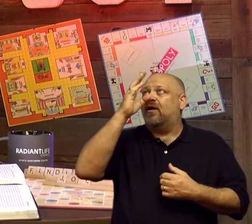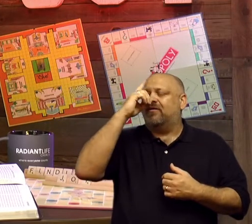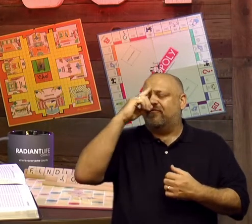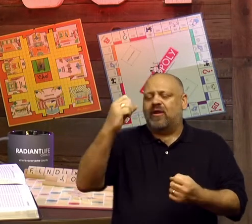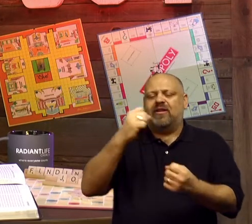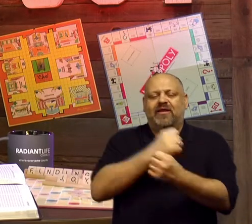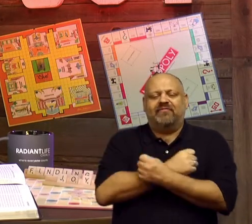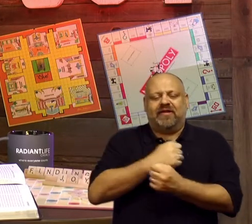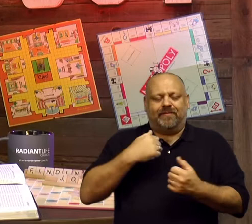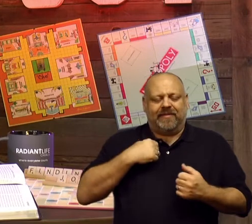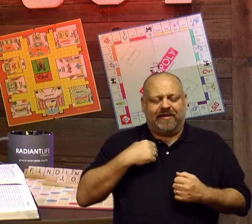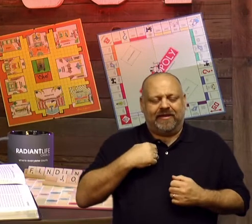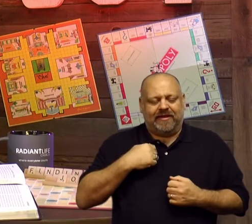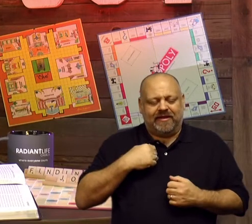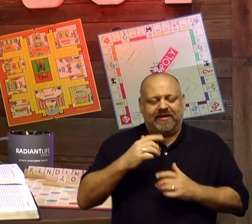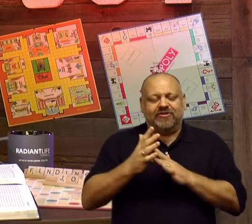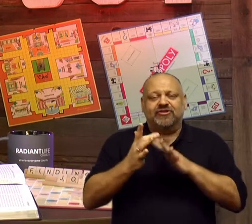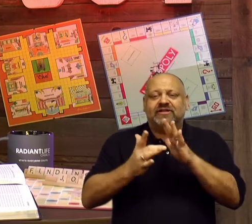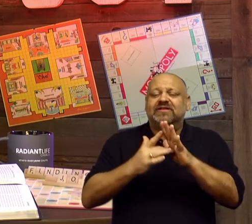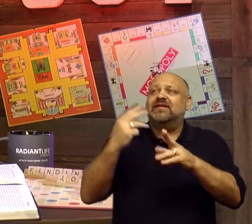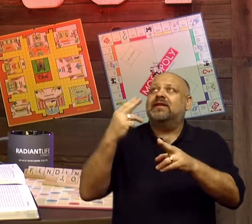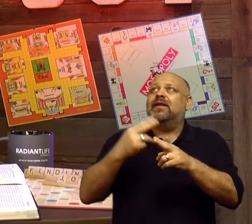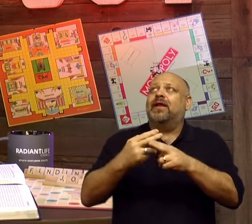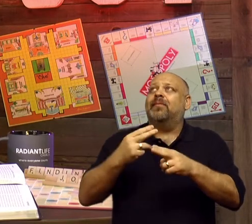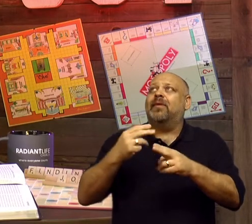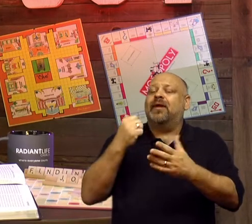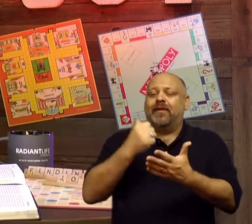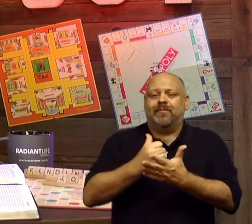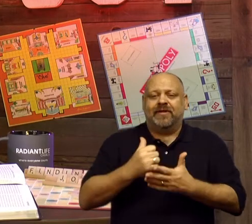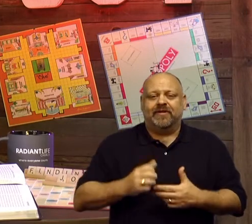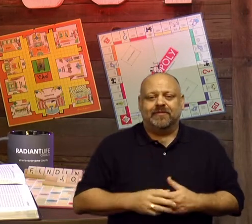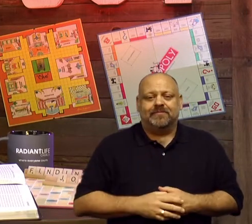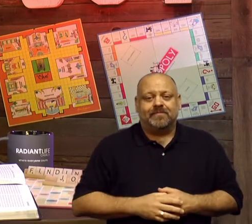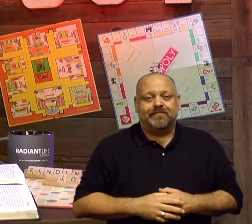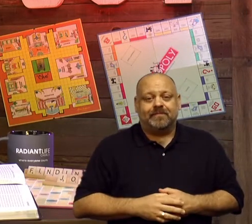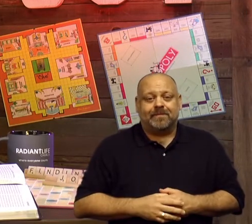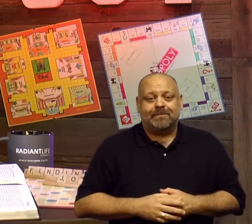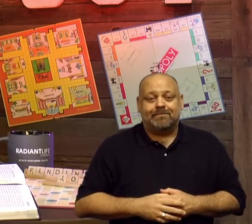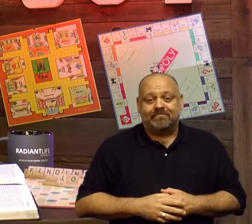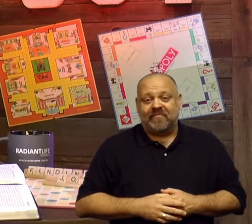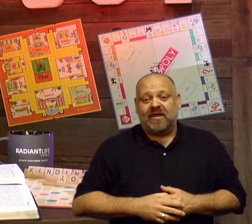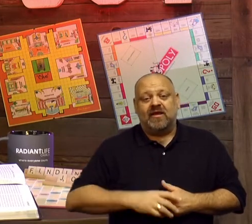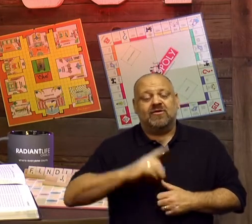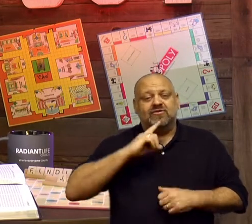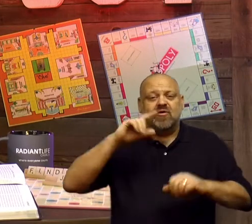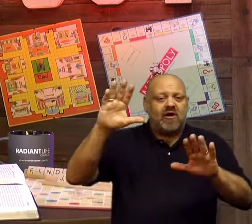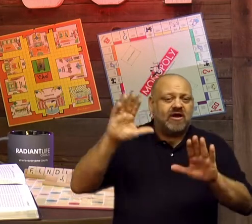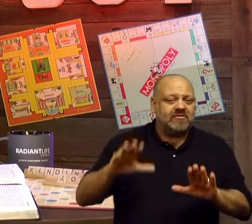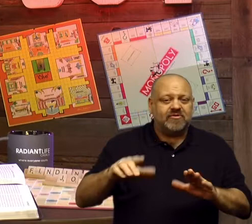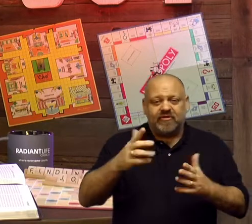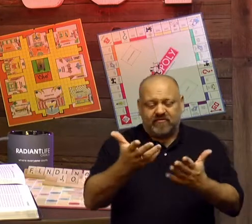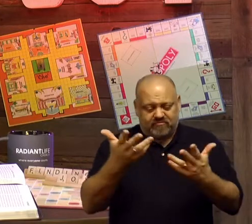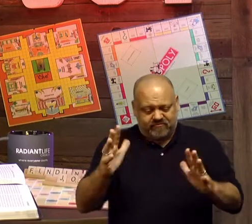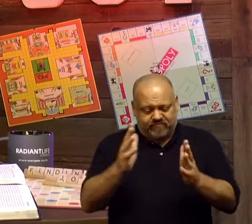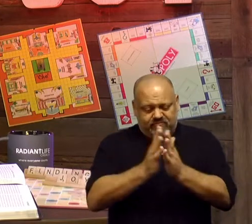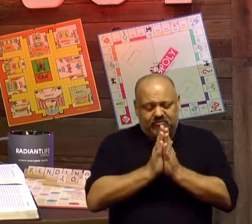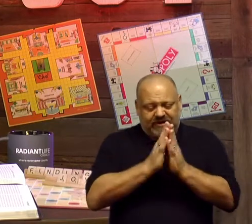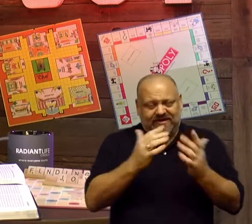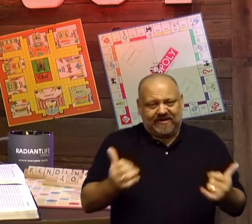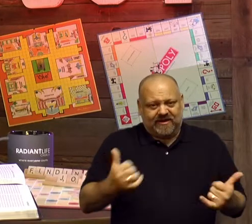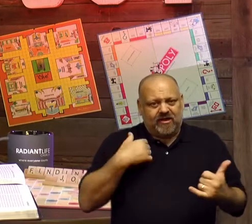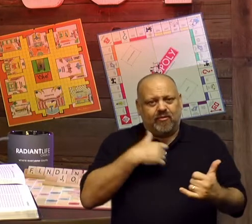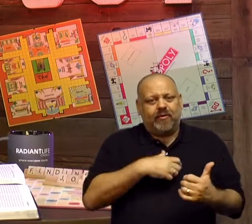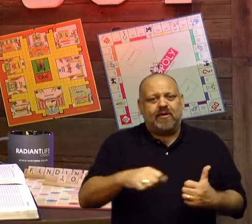God, for loving me. In Jesus' name, amen. That is so awesome. If you prayed that